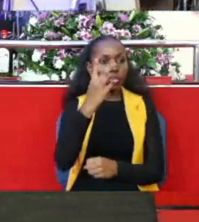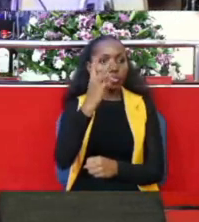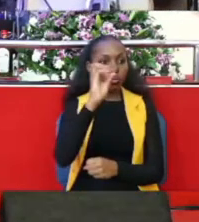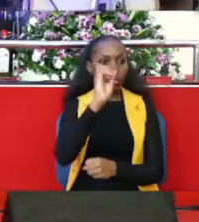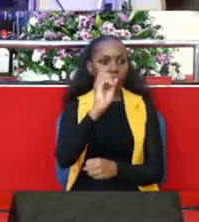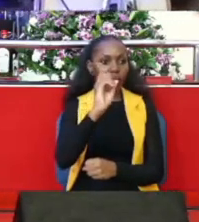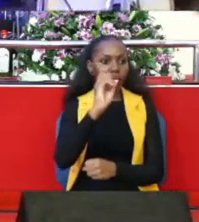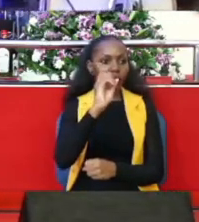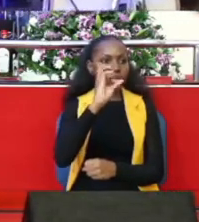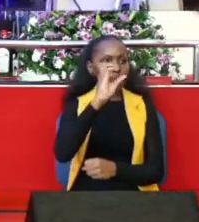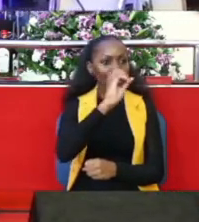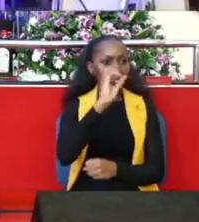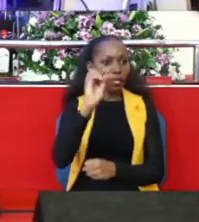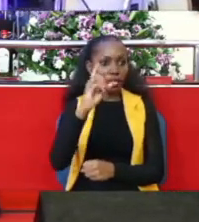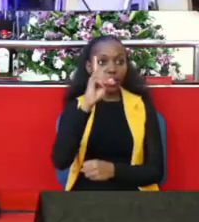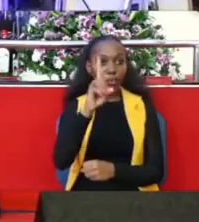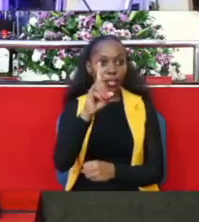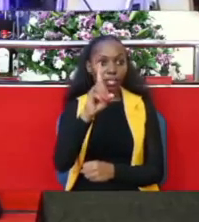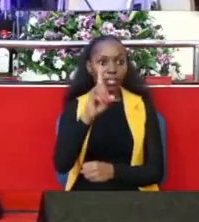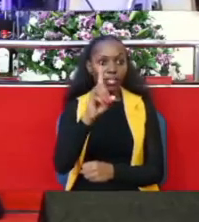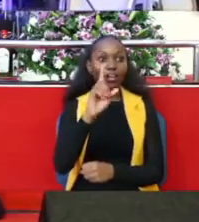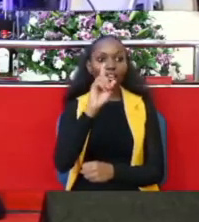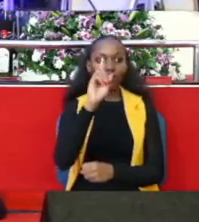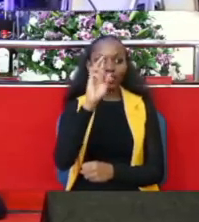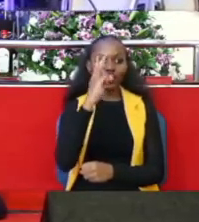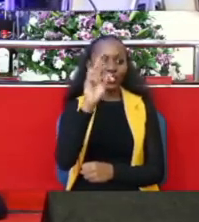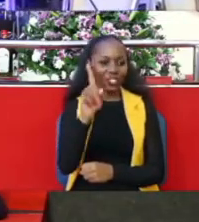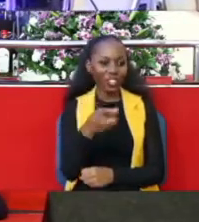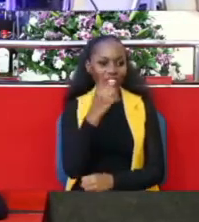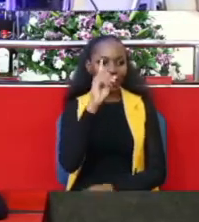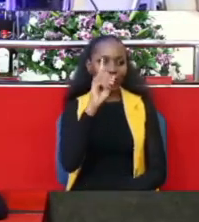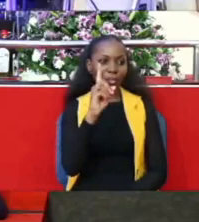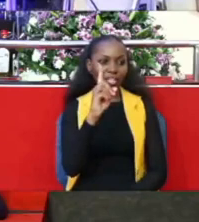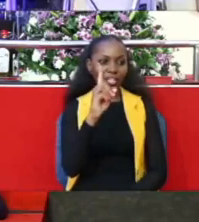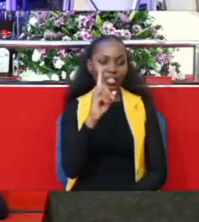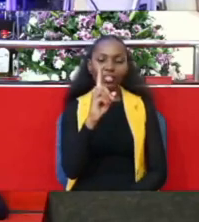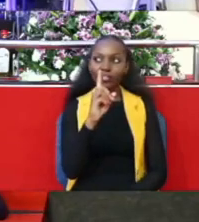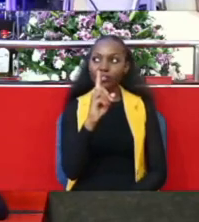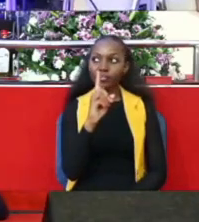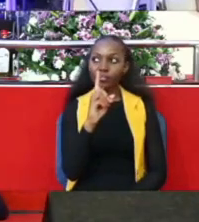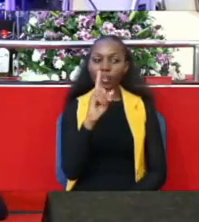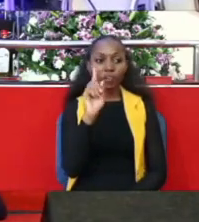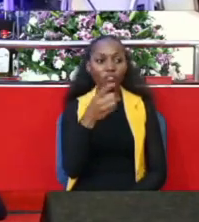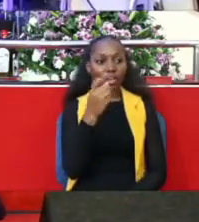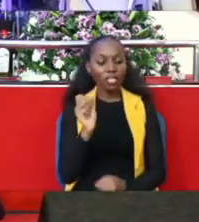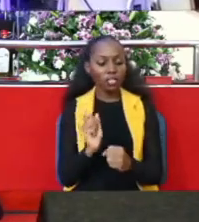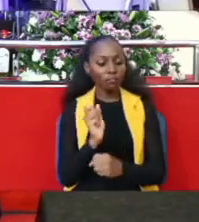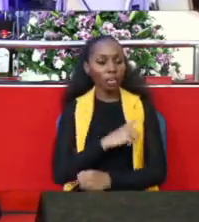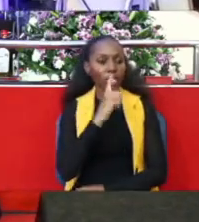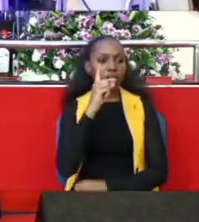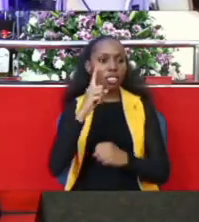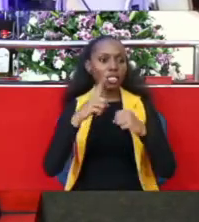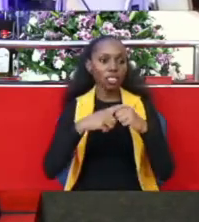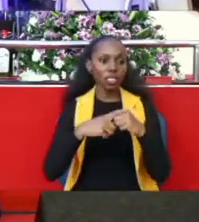2001, on the 1st of June, during my prayer time,